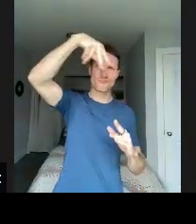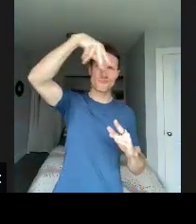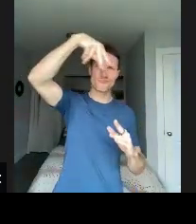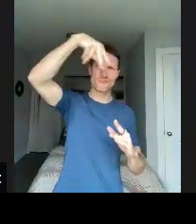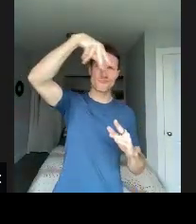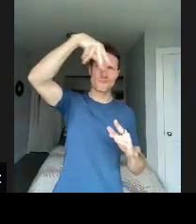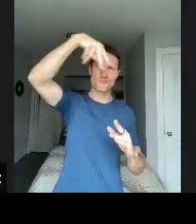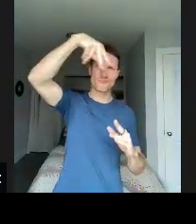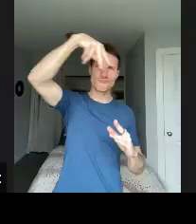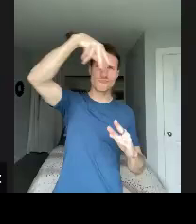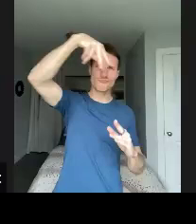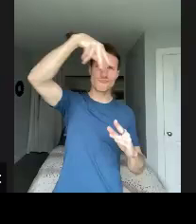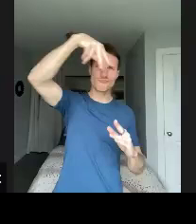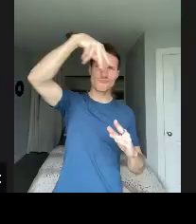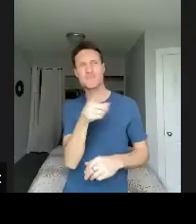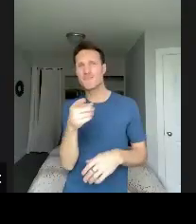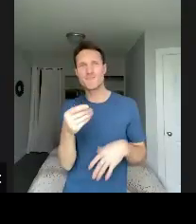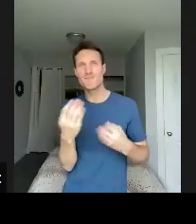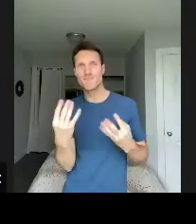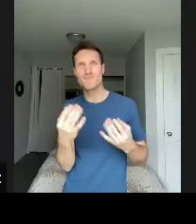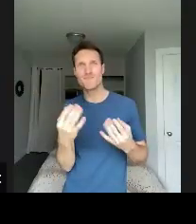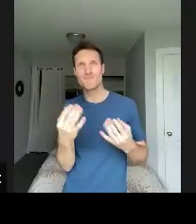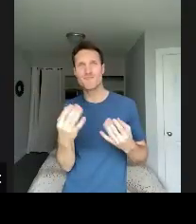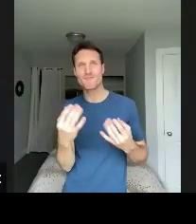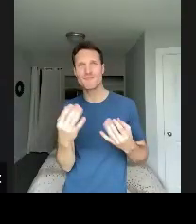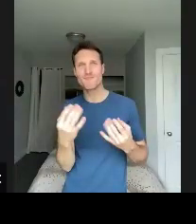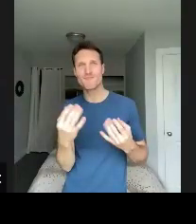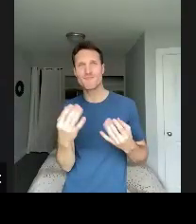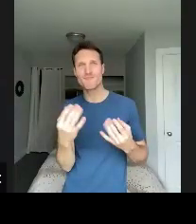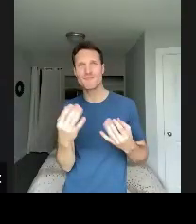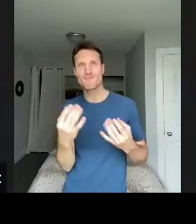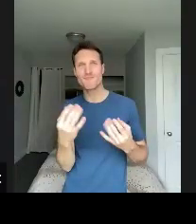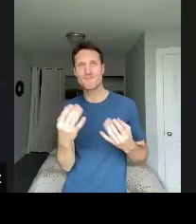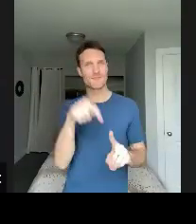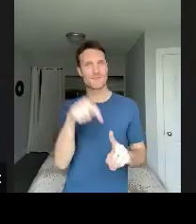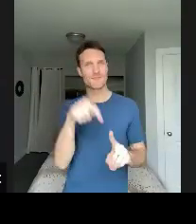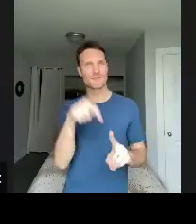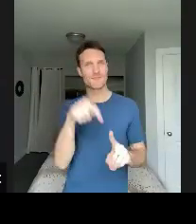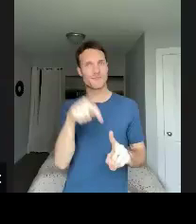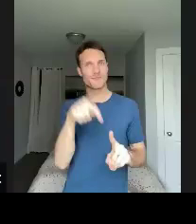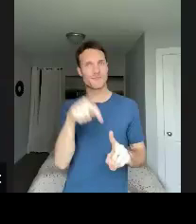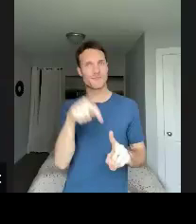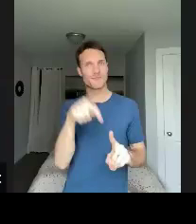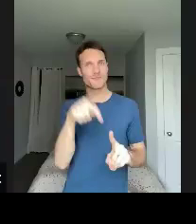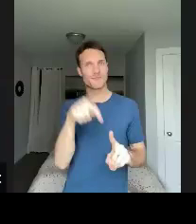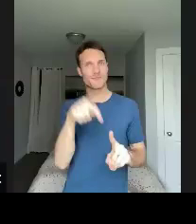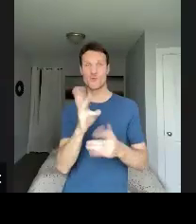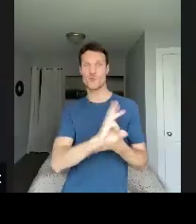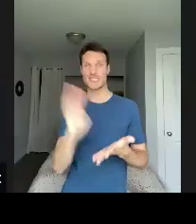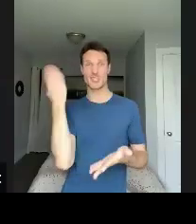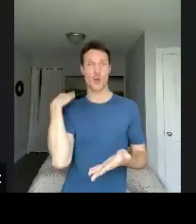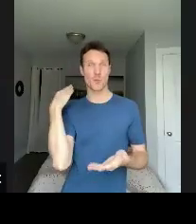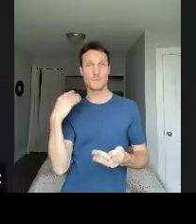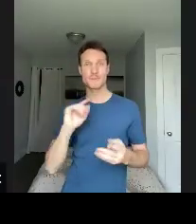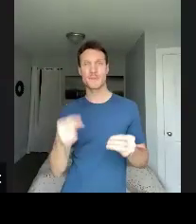Many of you probably saw the notice that went out a few weeks back about some of the heightened scrutiny changes.